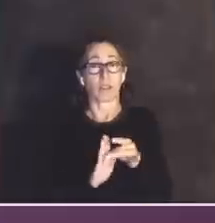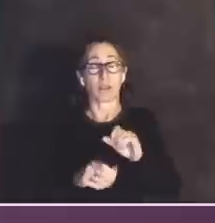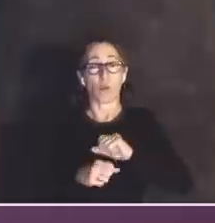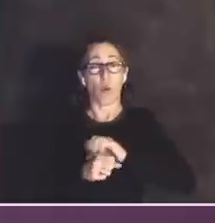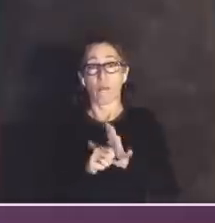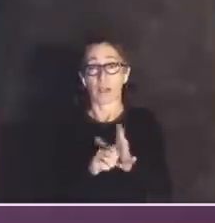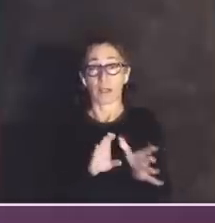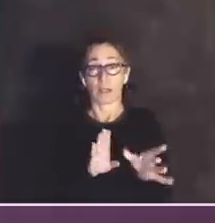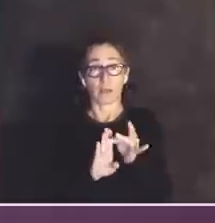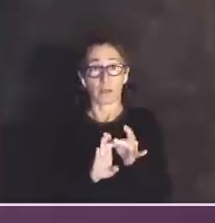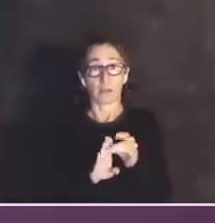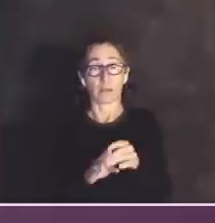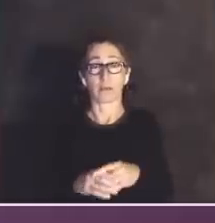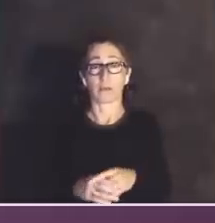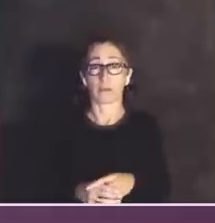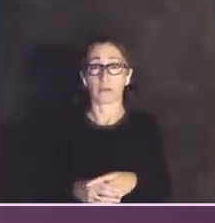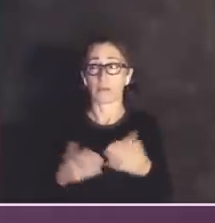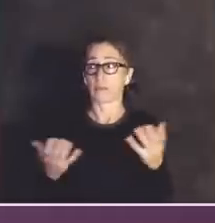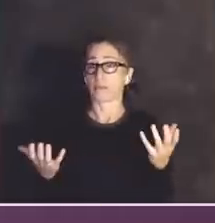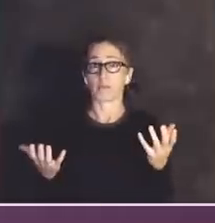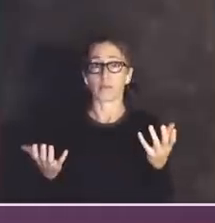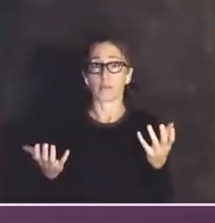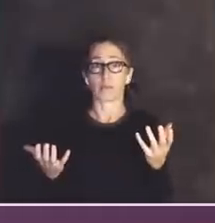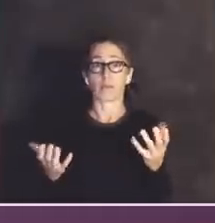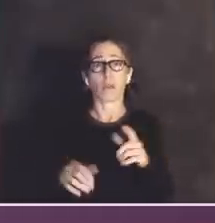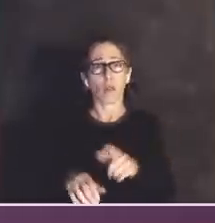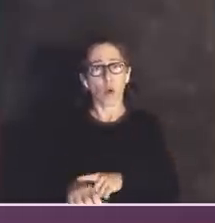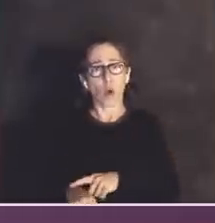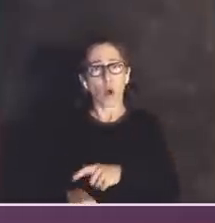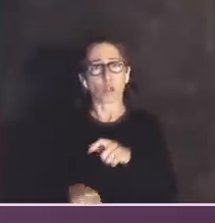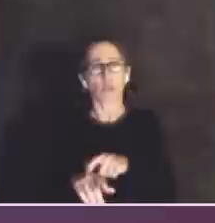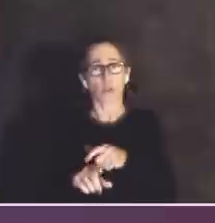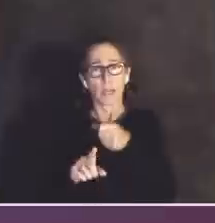with untold long-term impact.